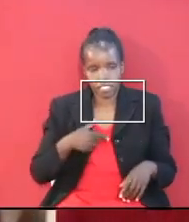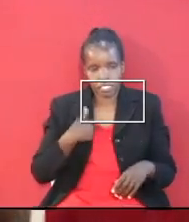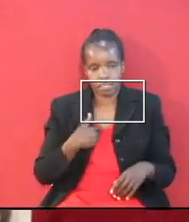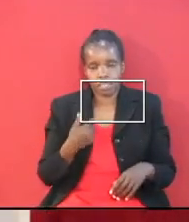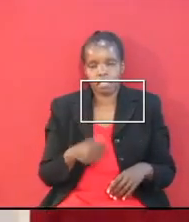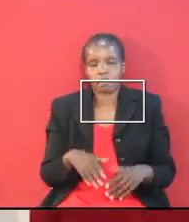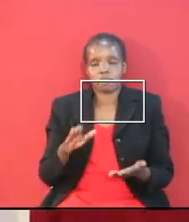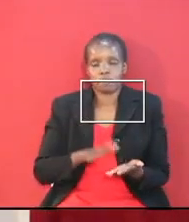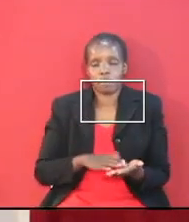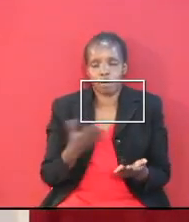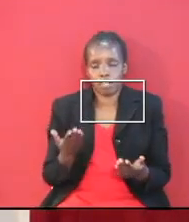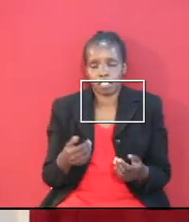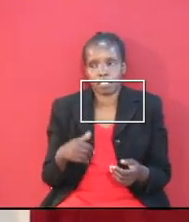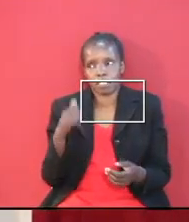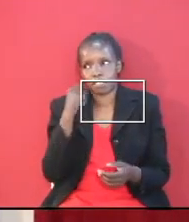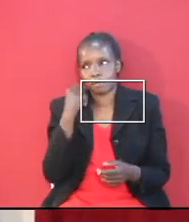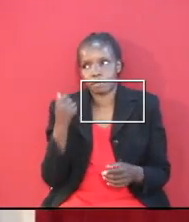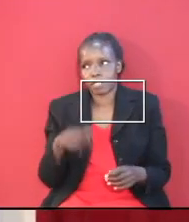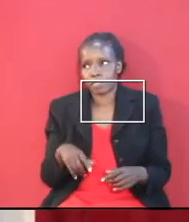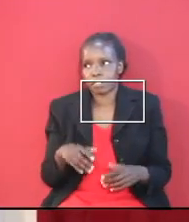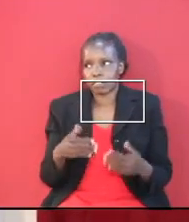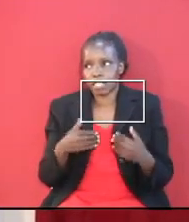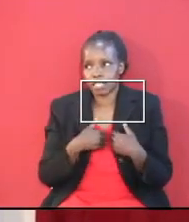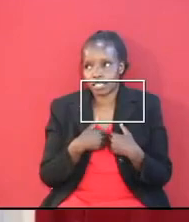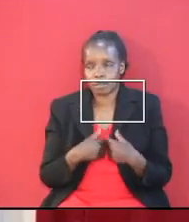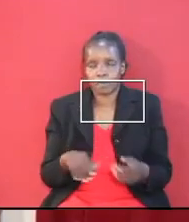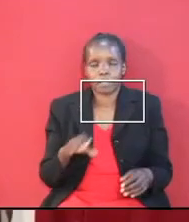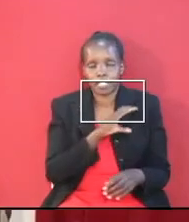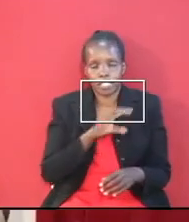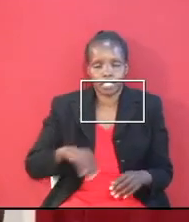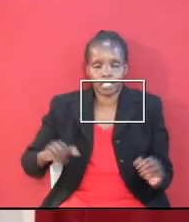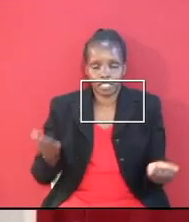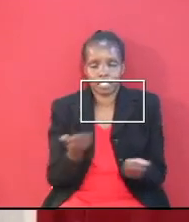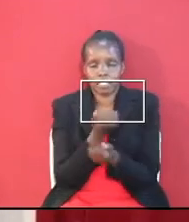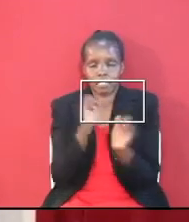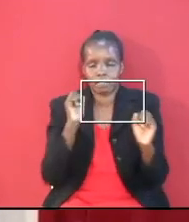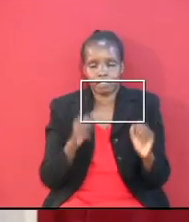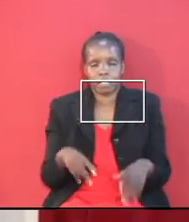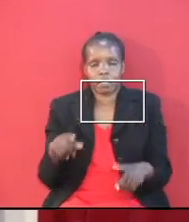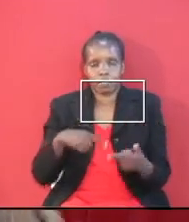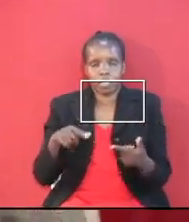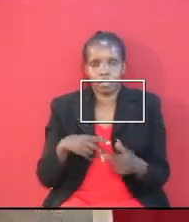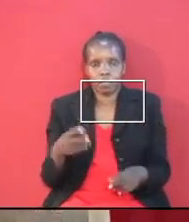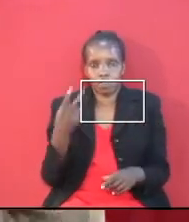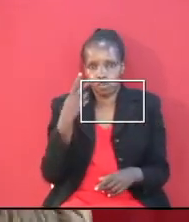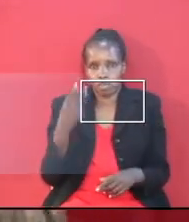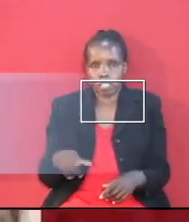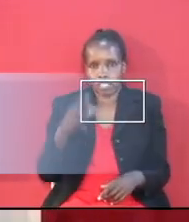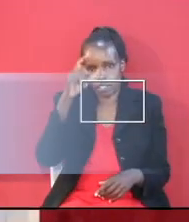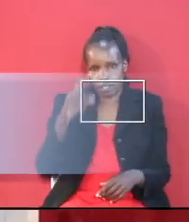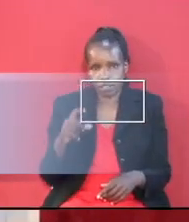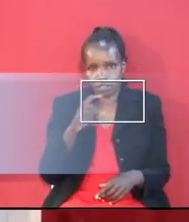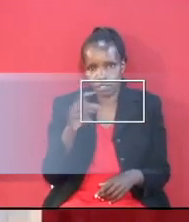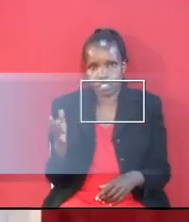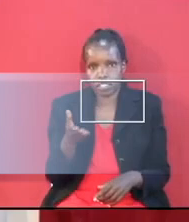sick. But when you accept Christ as your Savior, when you look at the cross, the cells will say, hey, wait a minute,